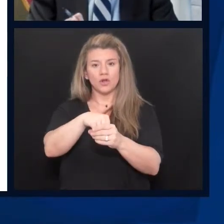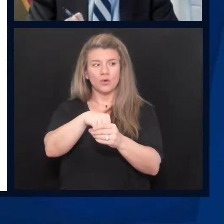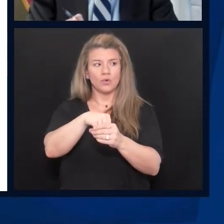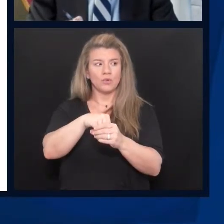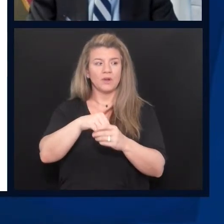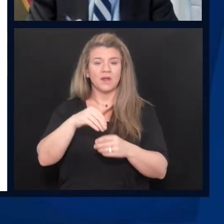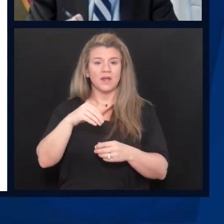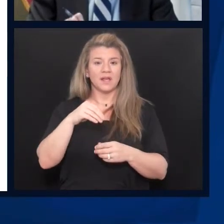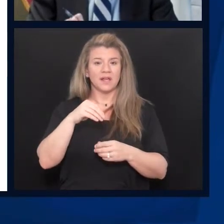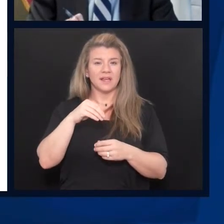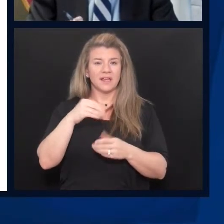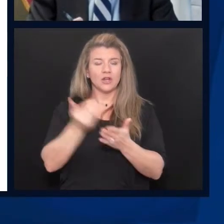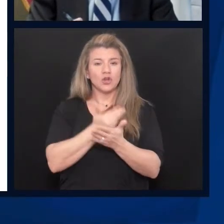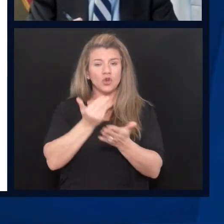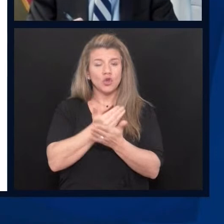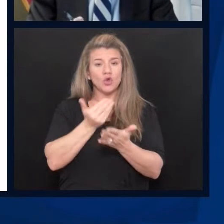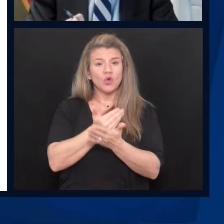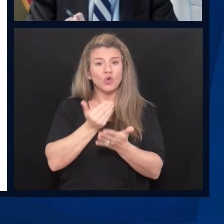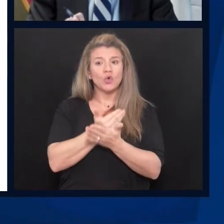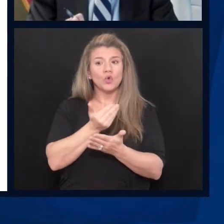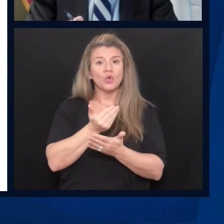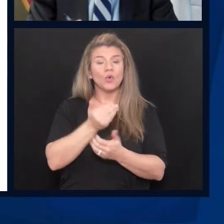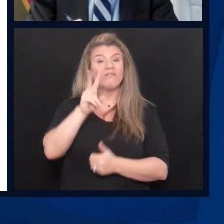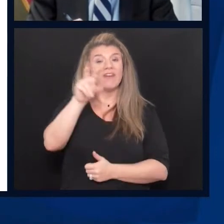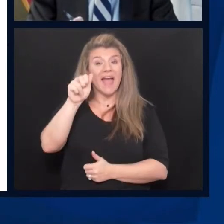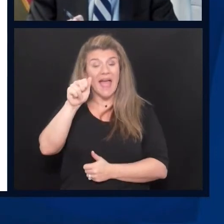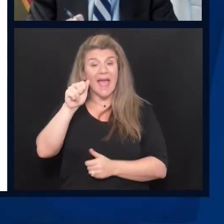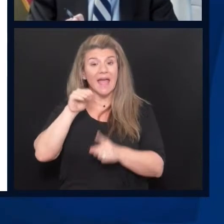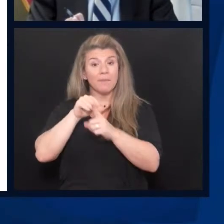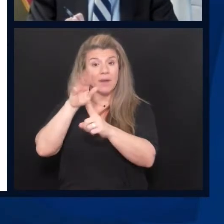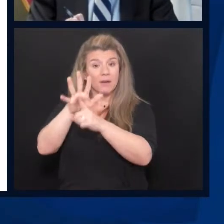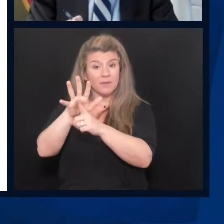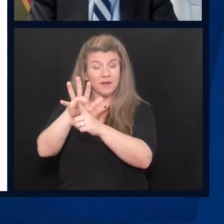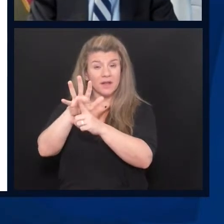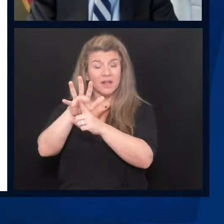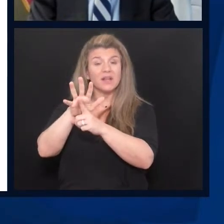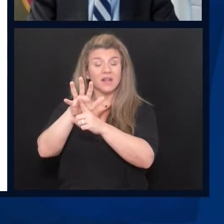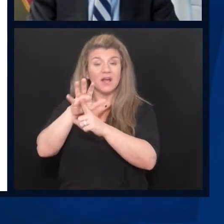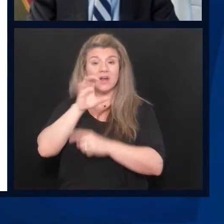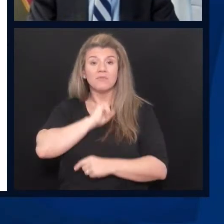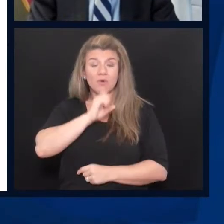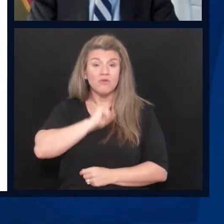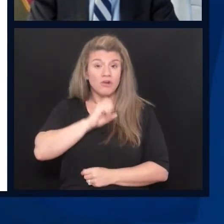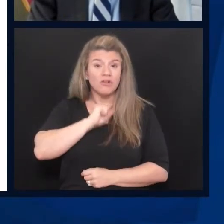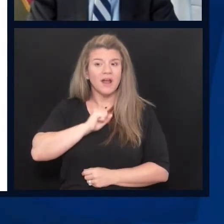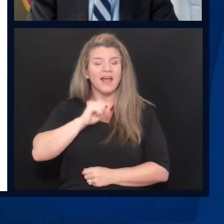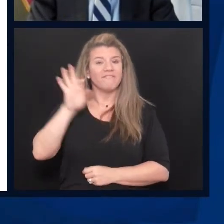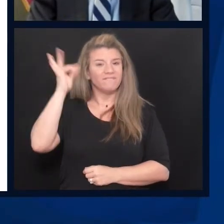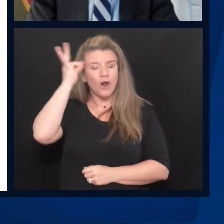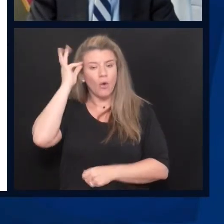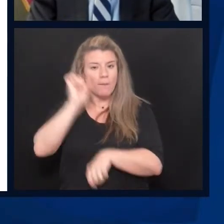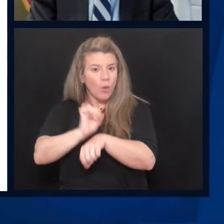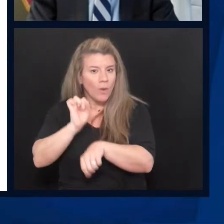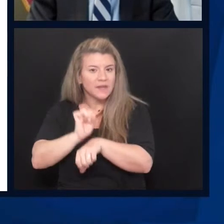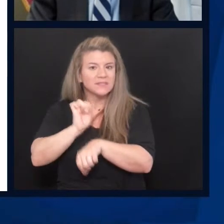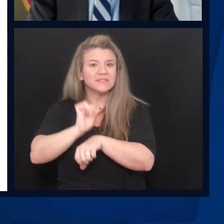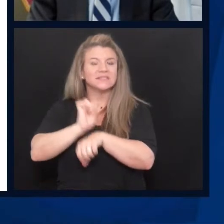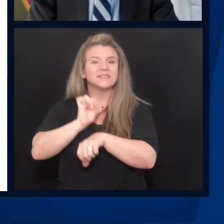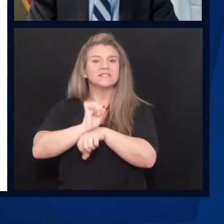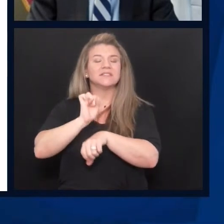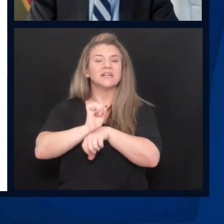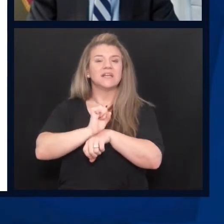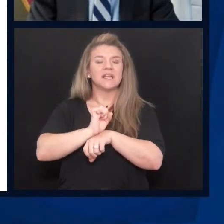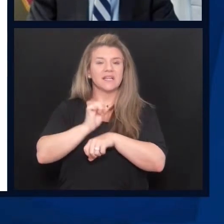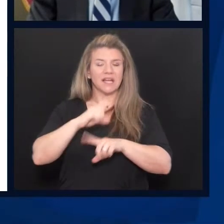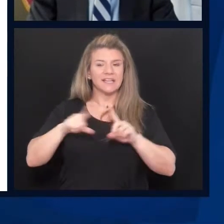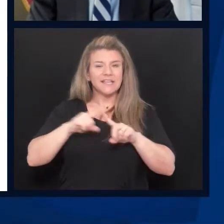immunization data for VA, the VA population in West Virginia. It includes federal employees. We have some FBI employees up in